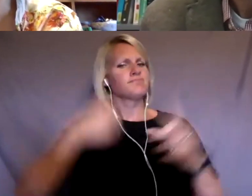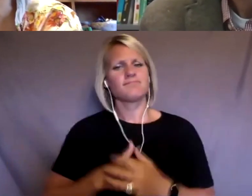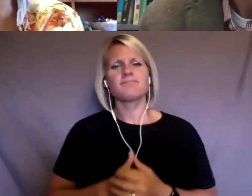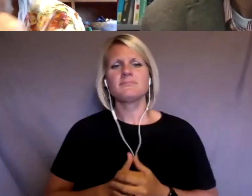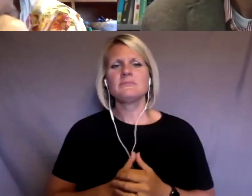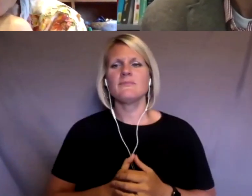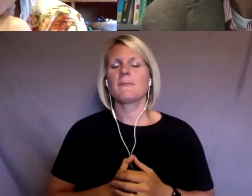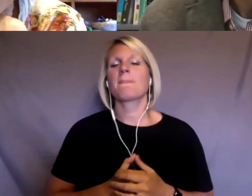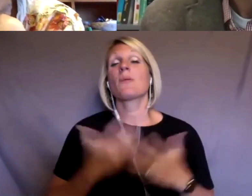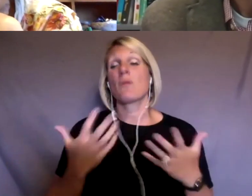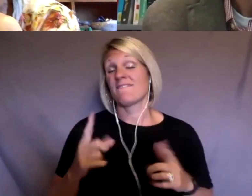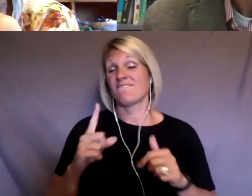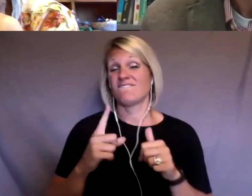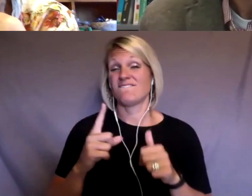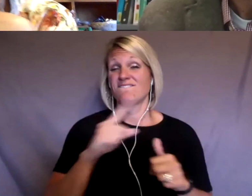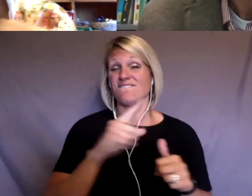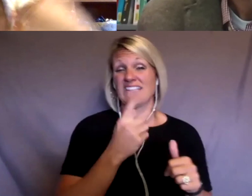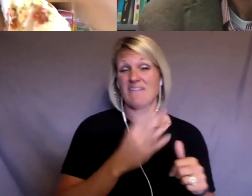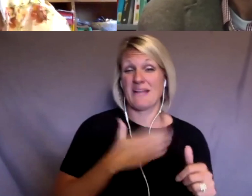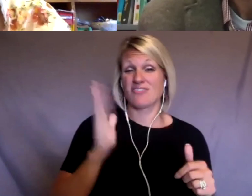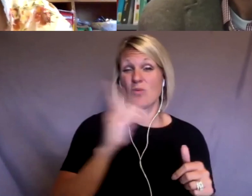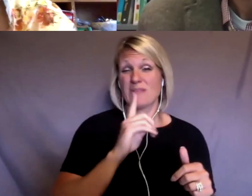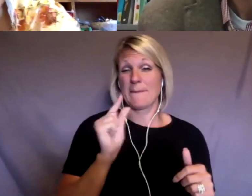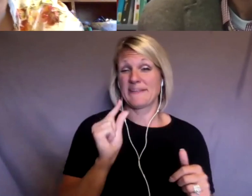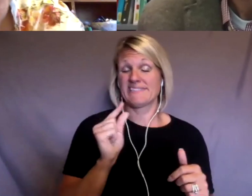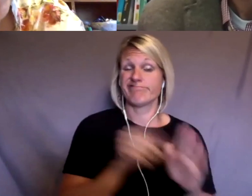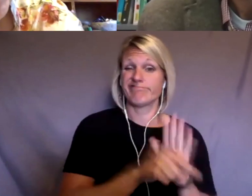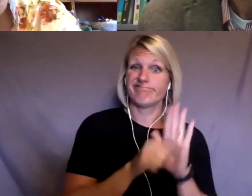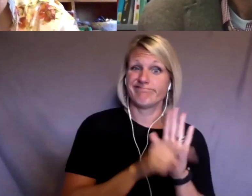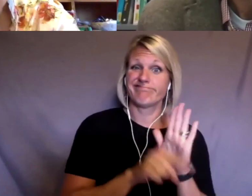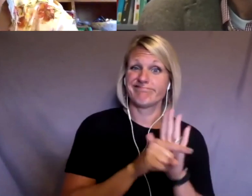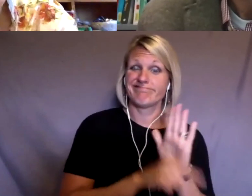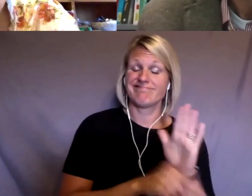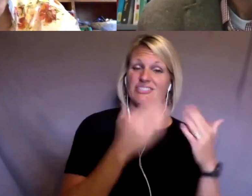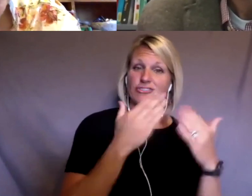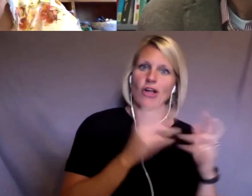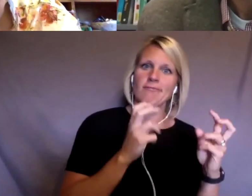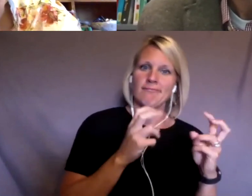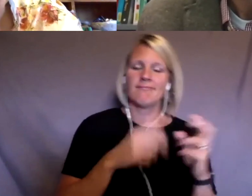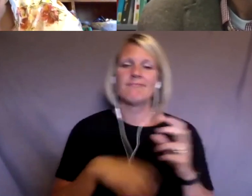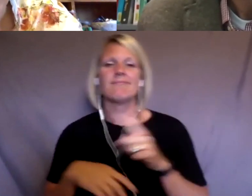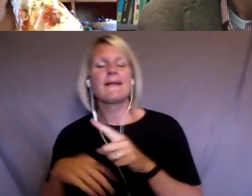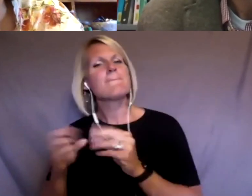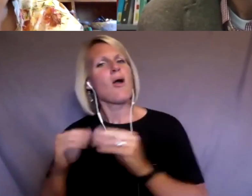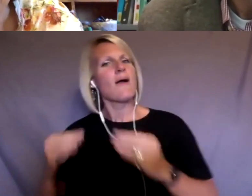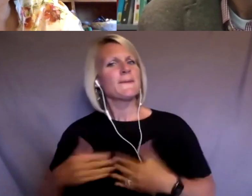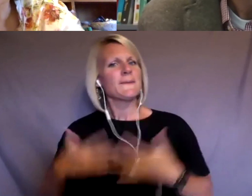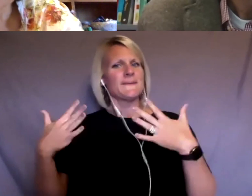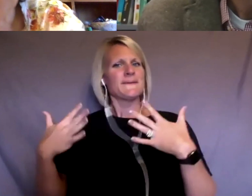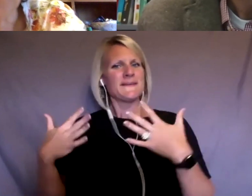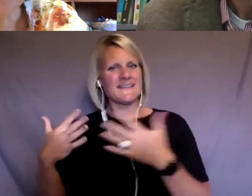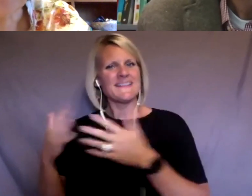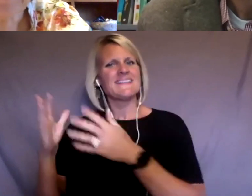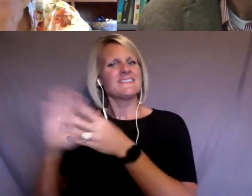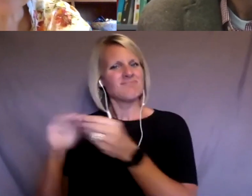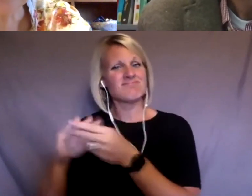talk was a little bit dark, and the second half was more, was lighter, in the sense that I have seen